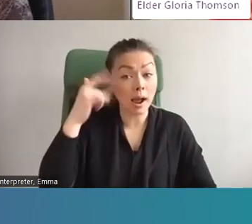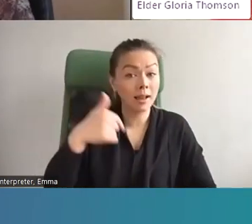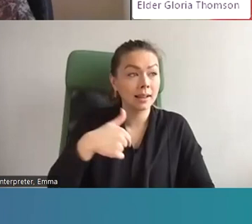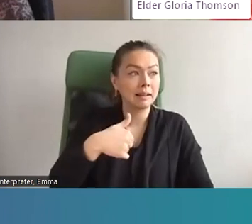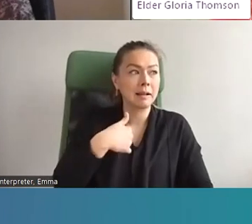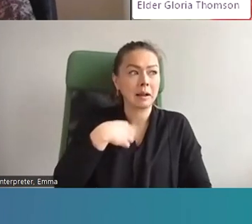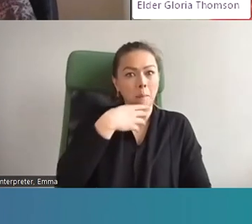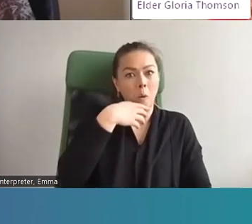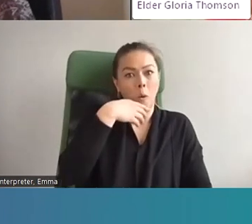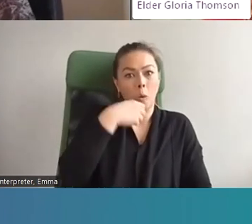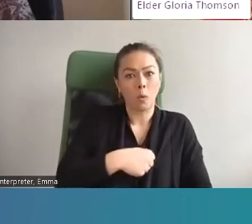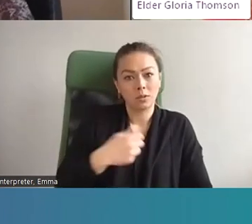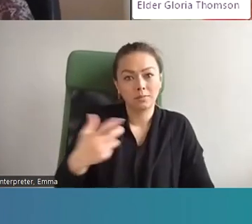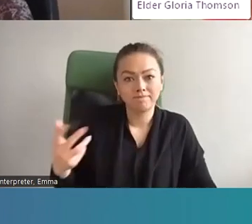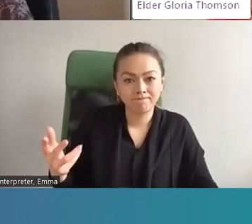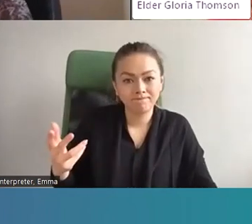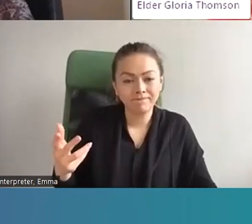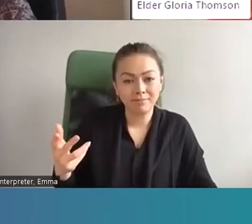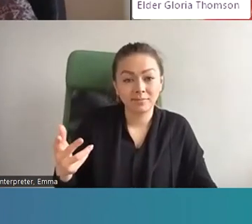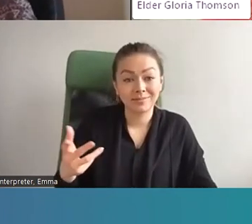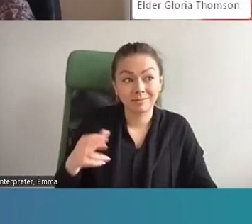That's pretty much